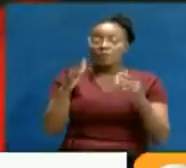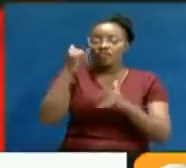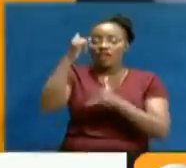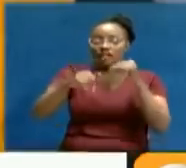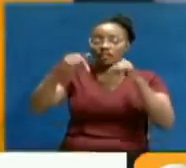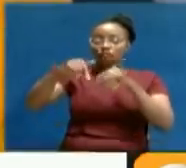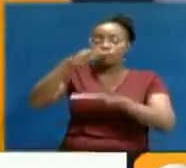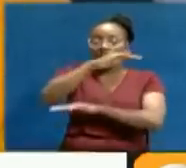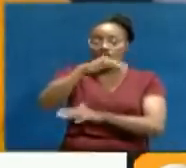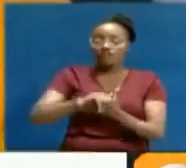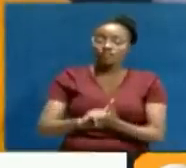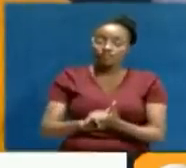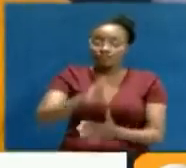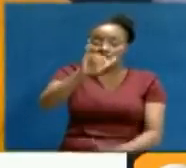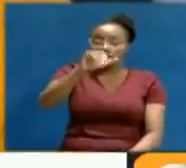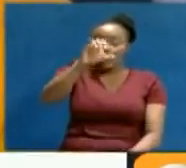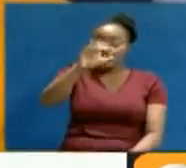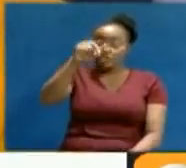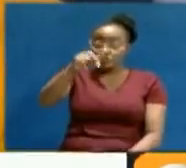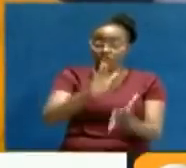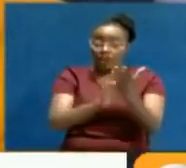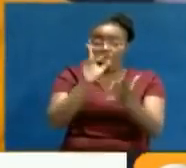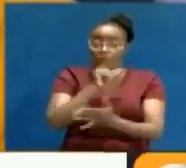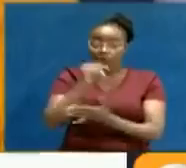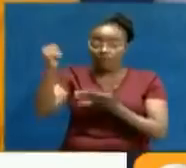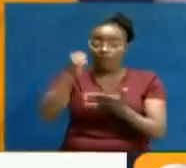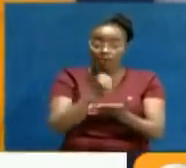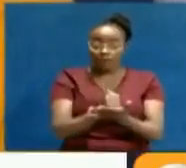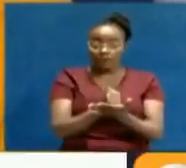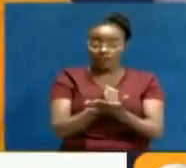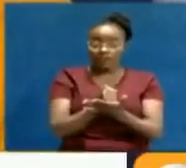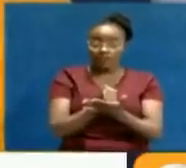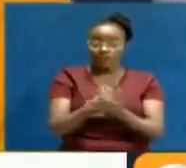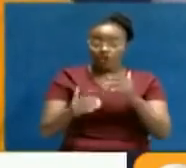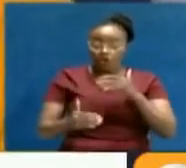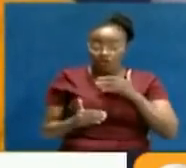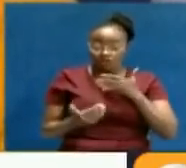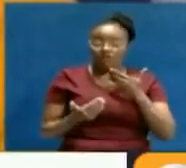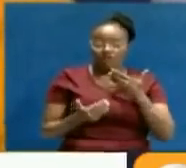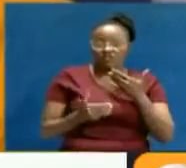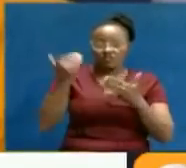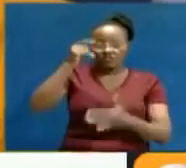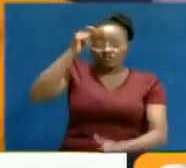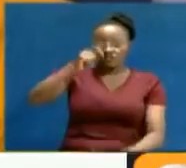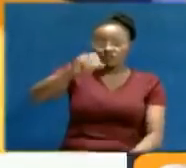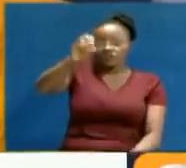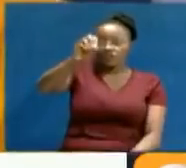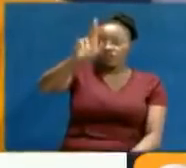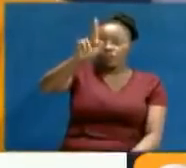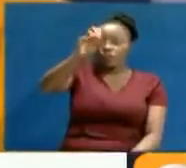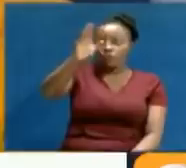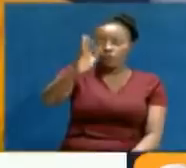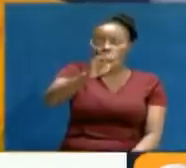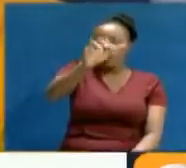this evening. The Commission has today recommended for appointment Honorable Mr. Justice Ouko William